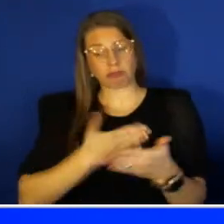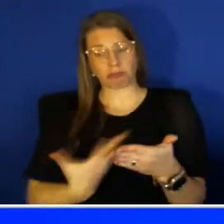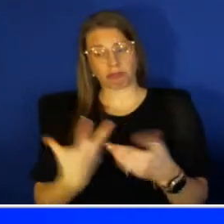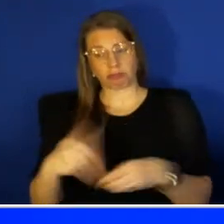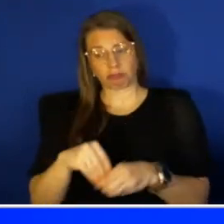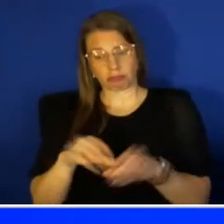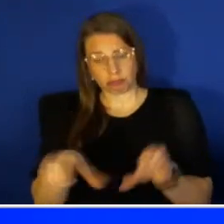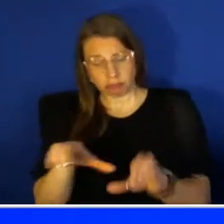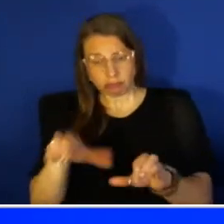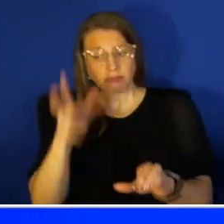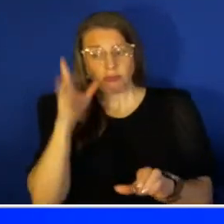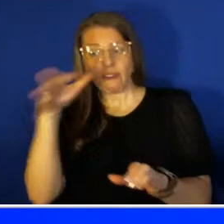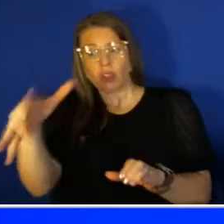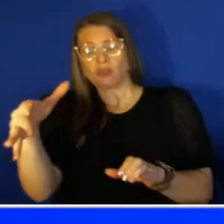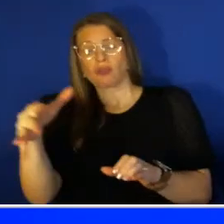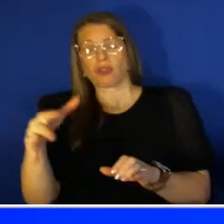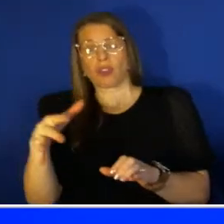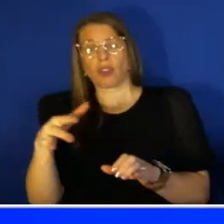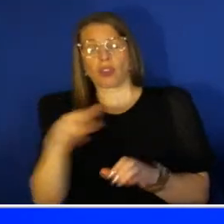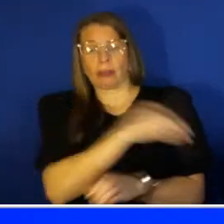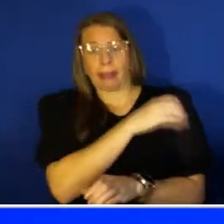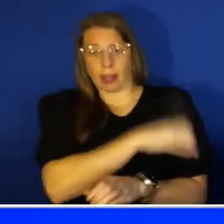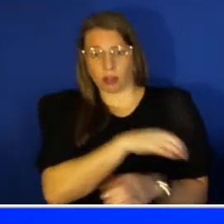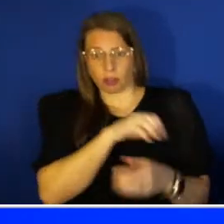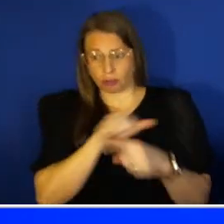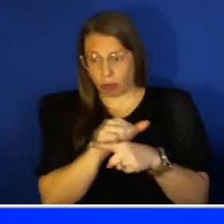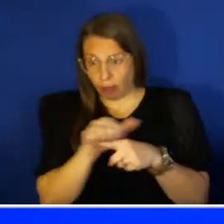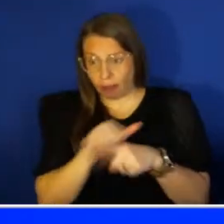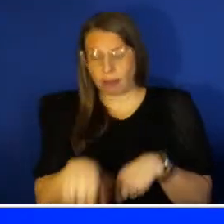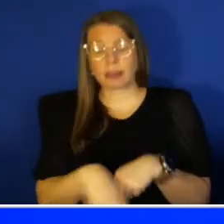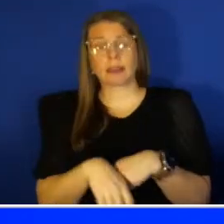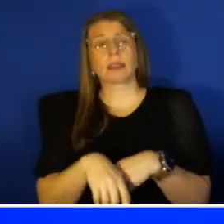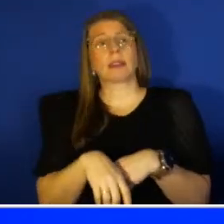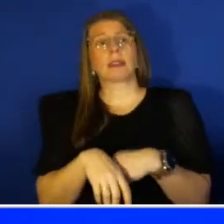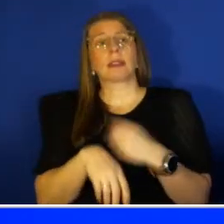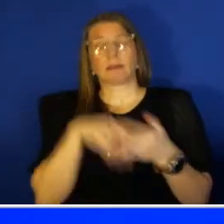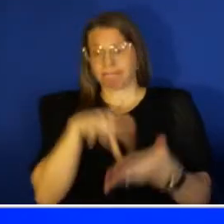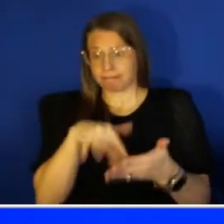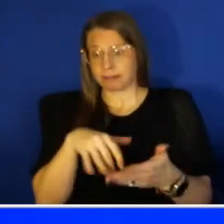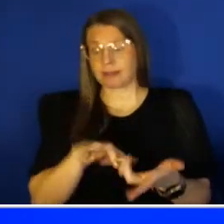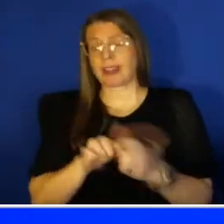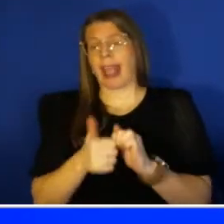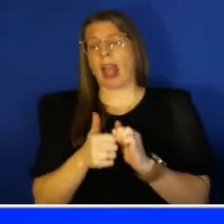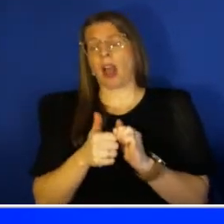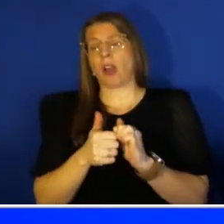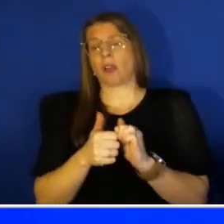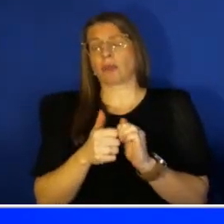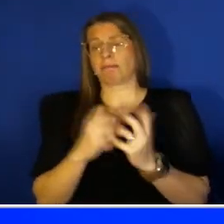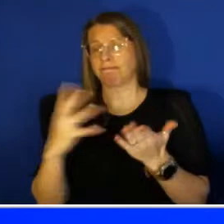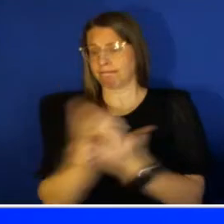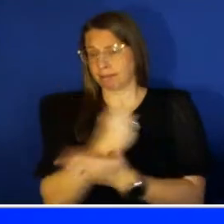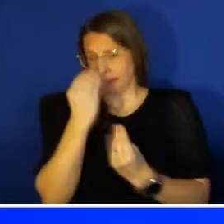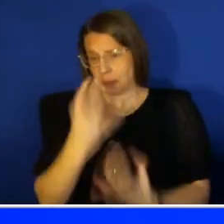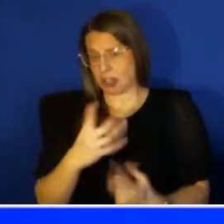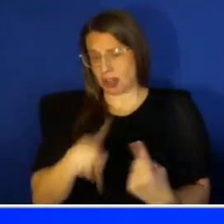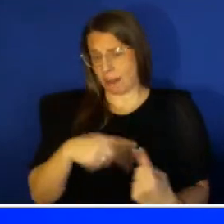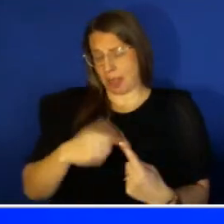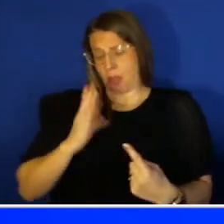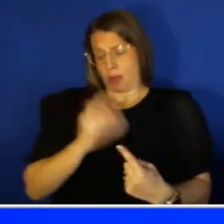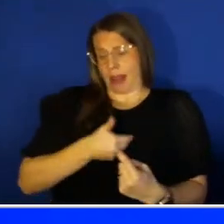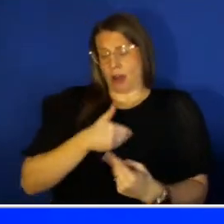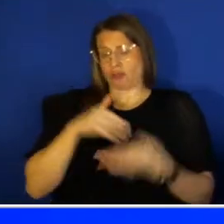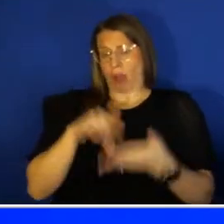in future clinical trials, and how do they obtain the information about clinical trial? So we have looked at